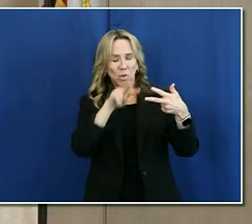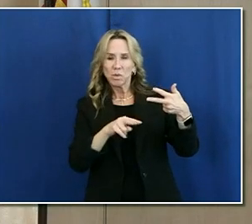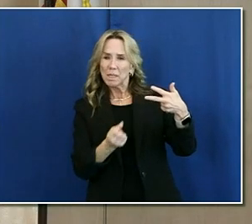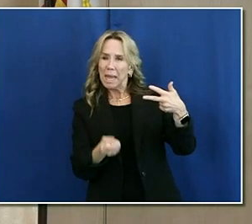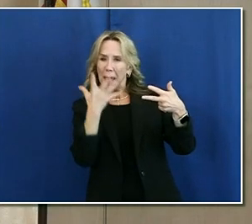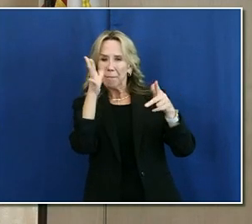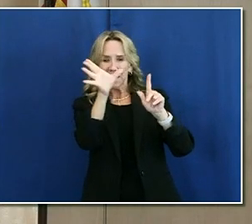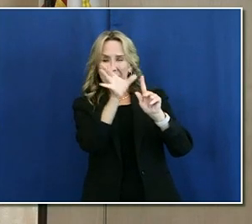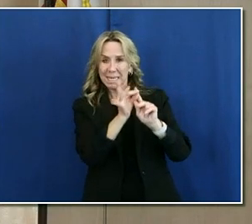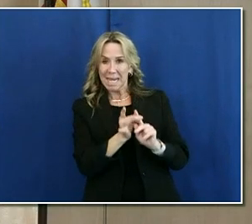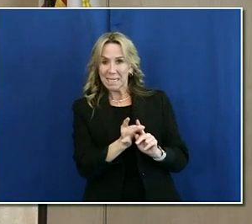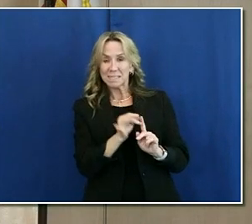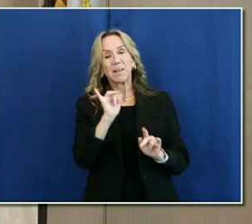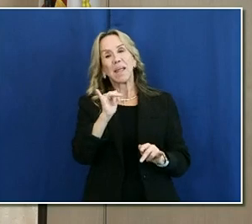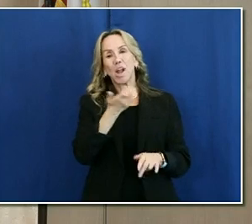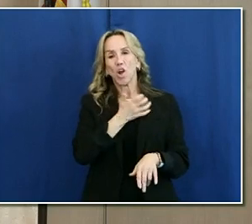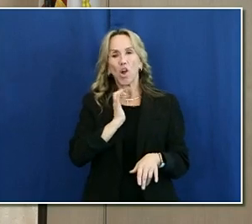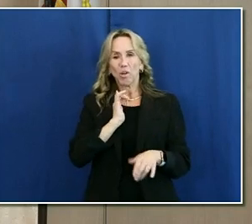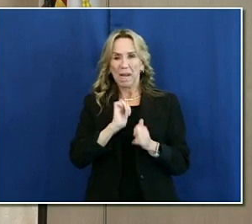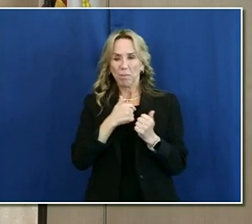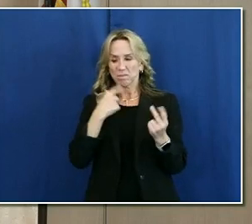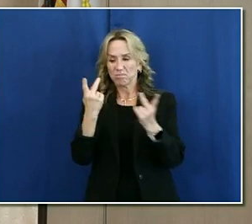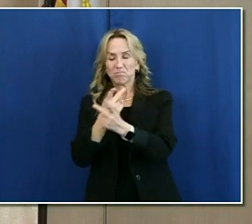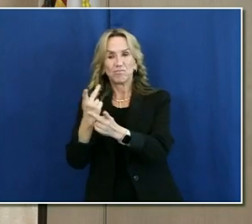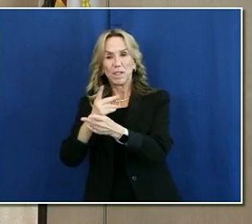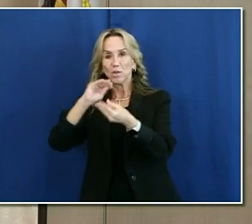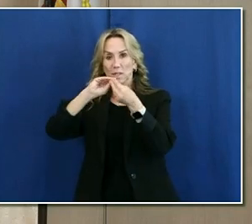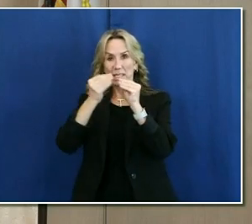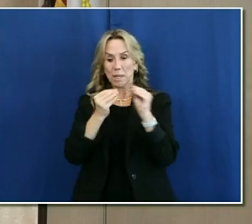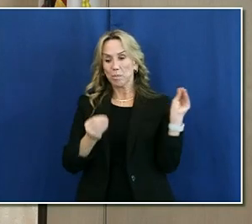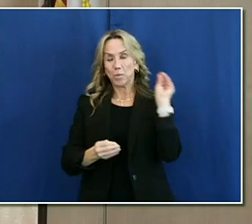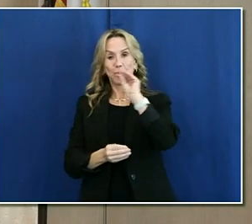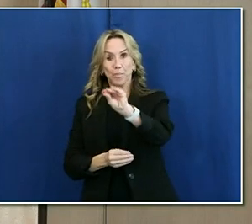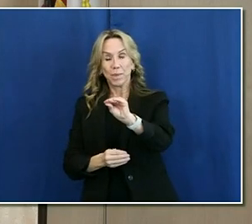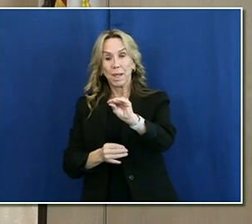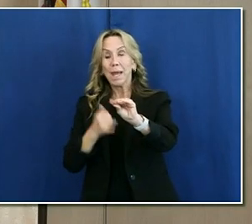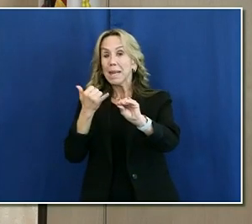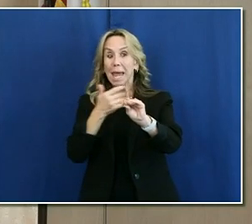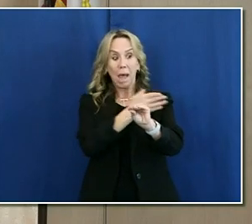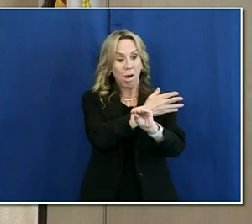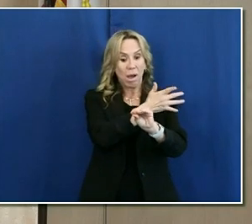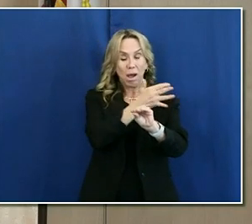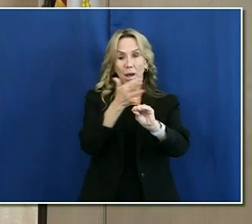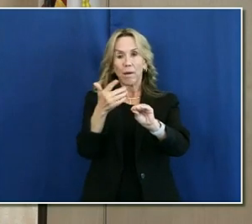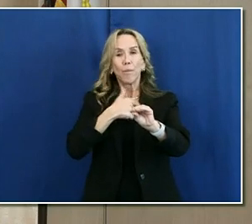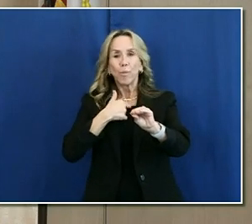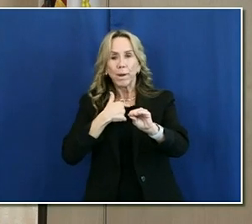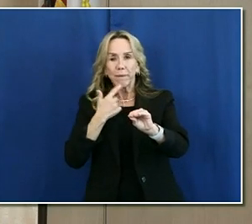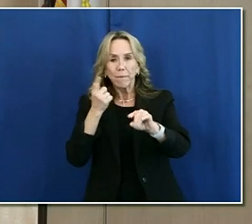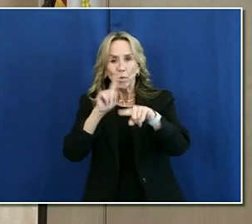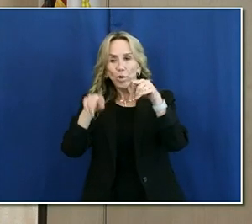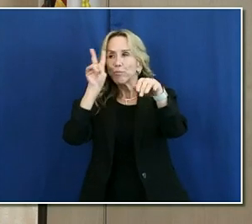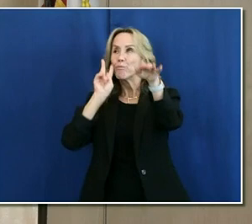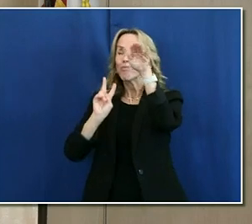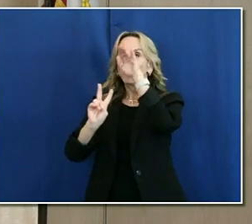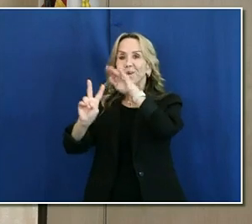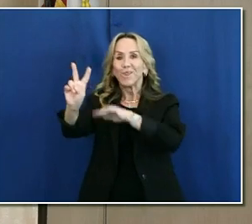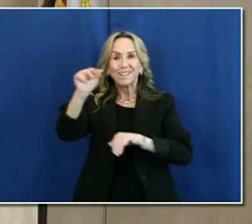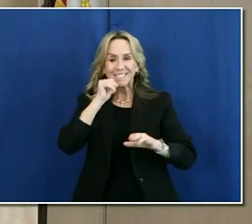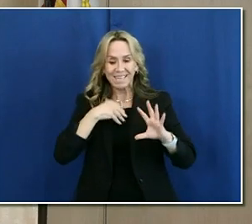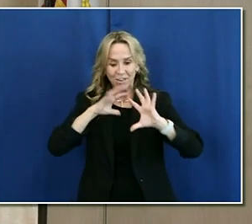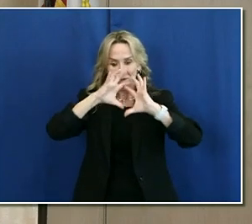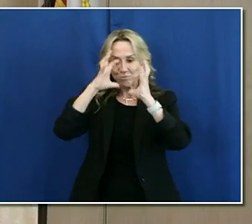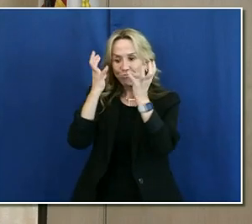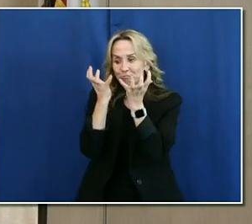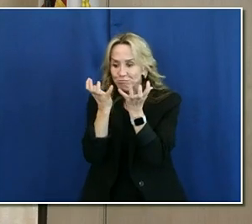that. Going forward, we didn't have a crystal ball, and knowing, obviously, we knew as things would